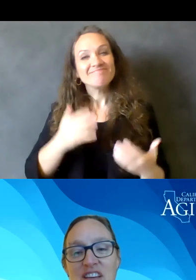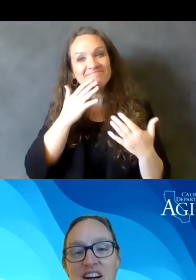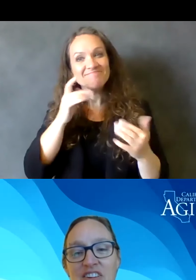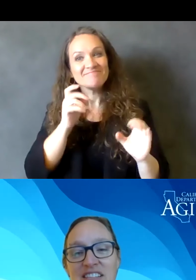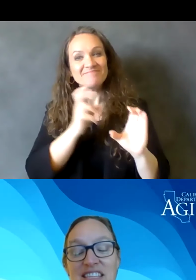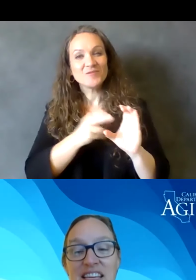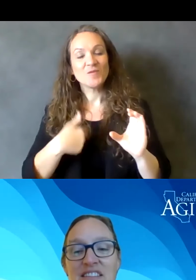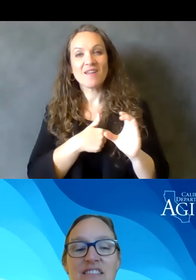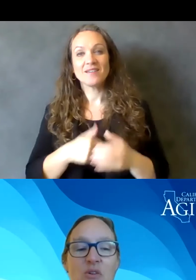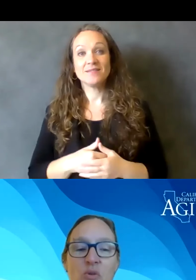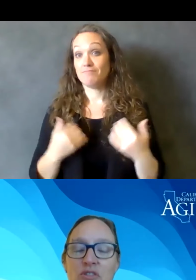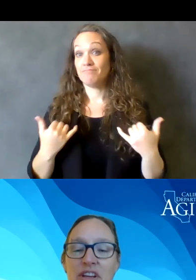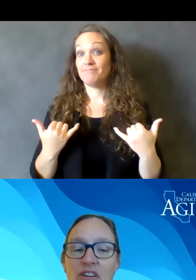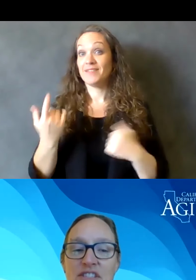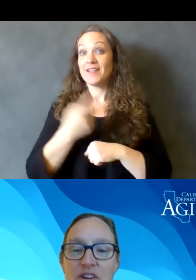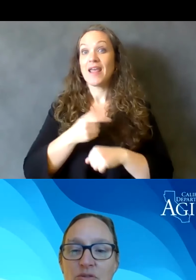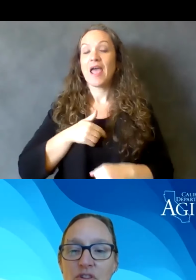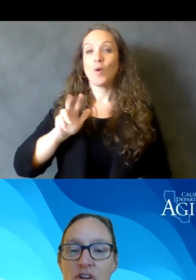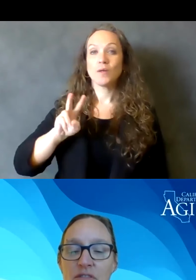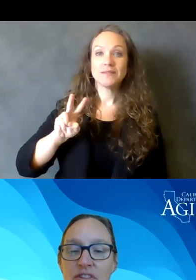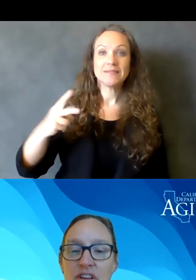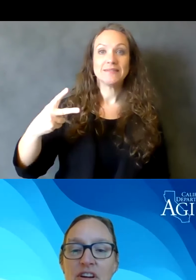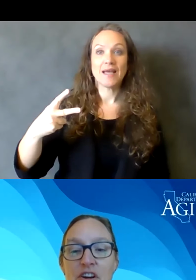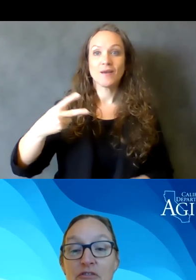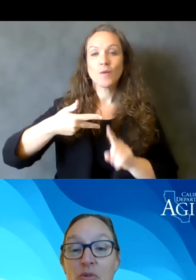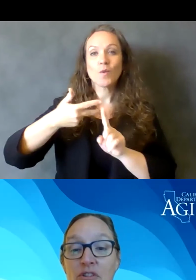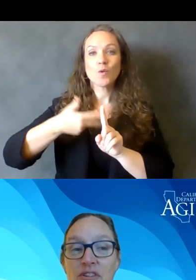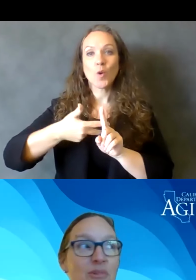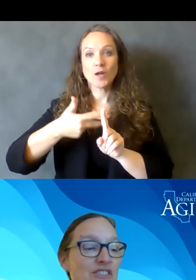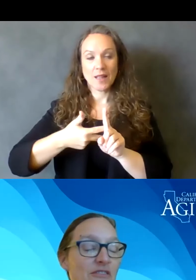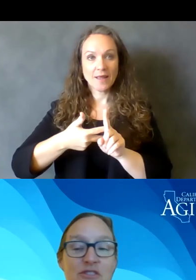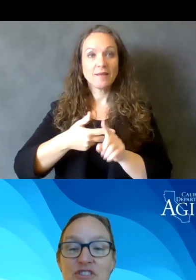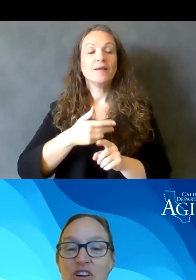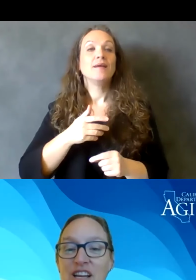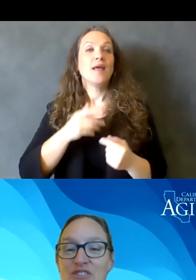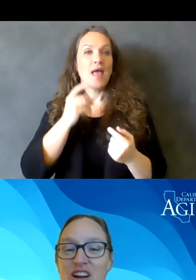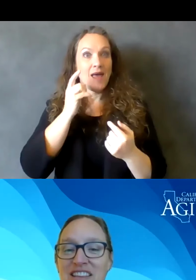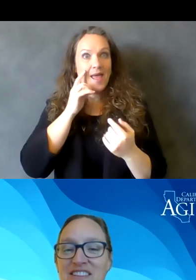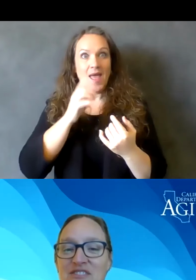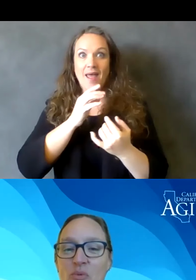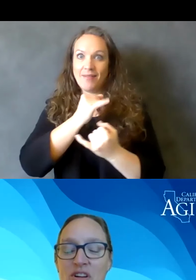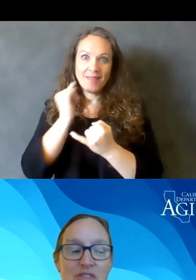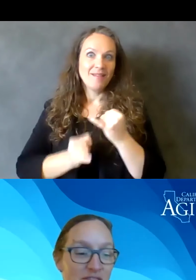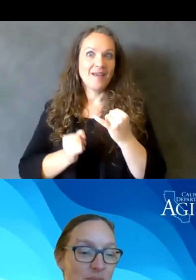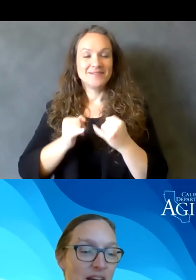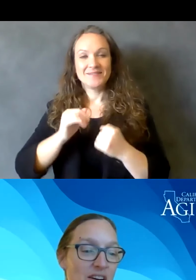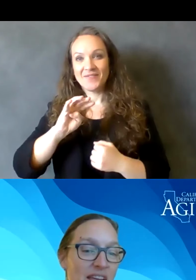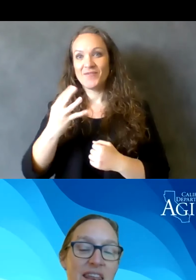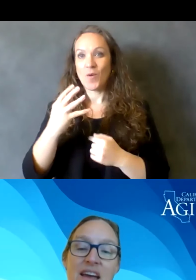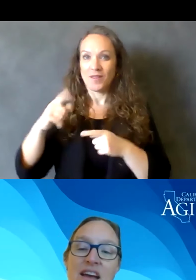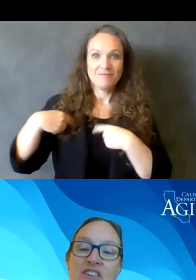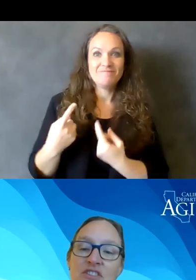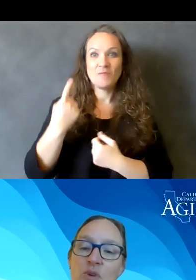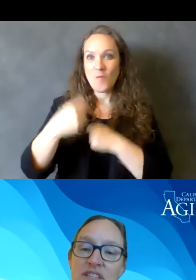is our second quarterly all stakeholder call of the year, and our fourth completes our first year at trying this. So welcome your feedback on